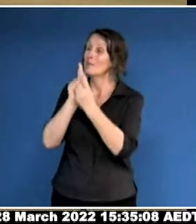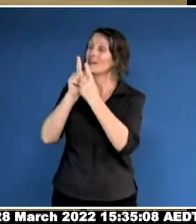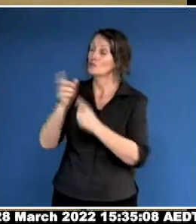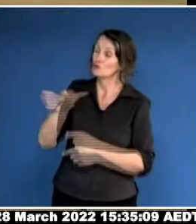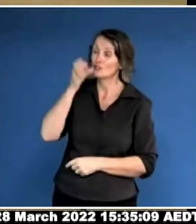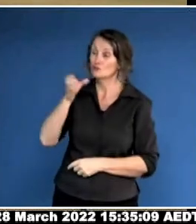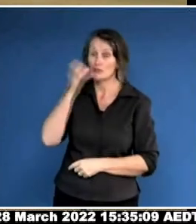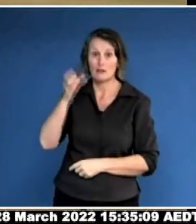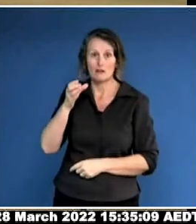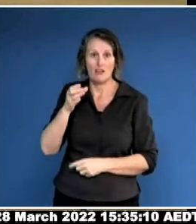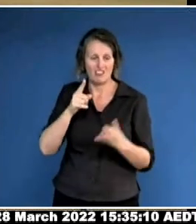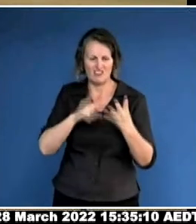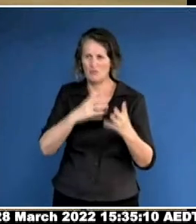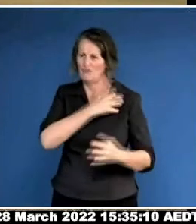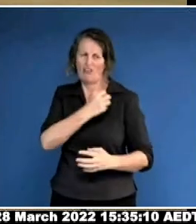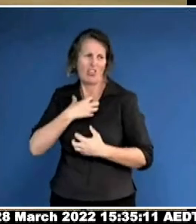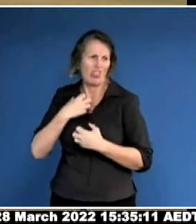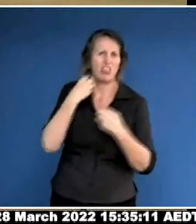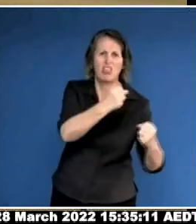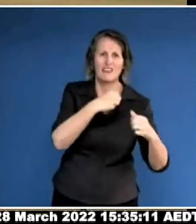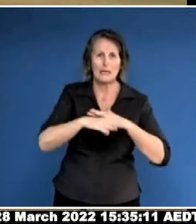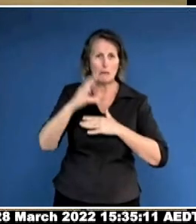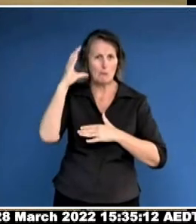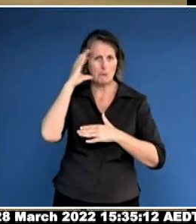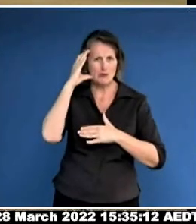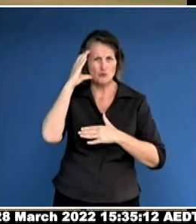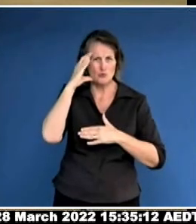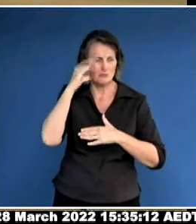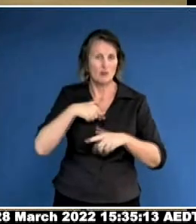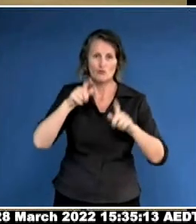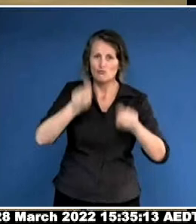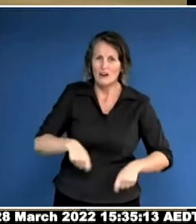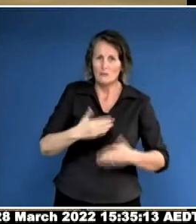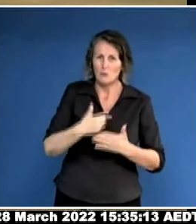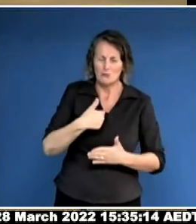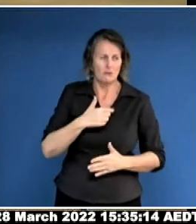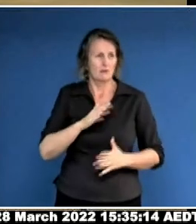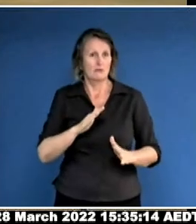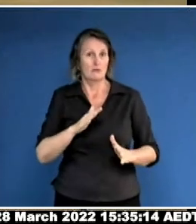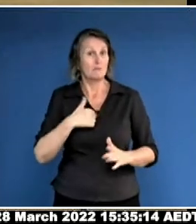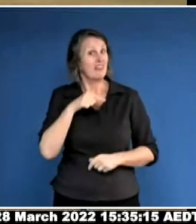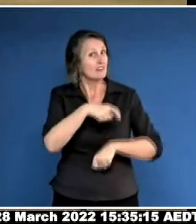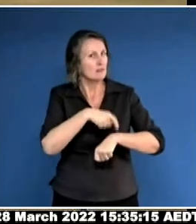the bedroom and raped me. I didn't really identify this as rape at the time.